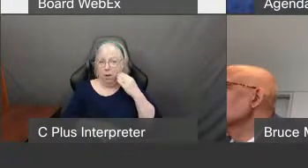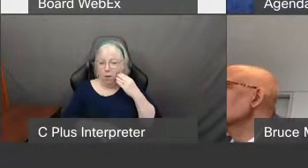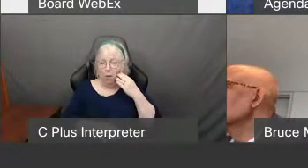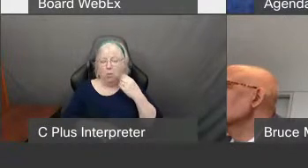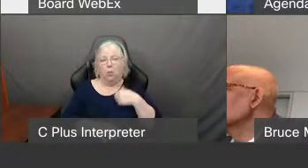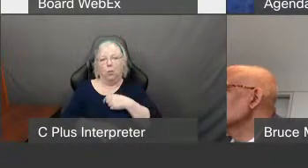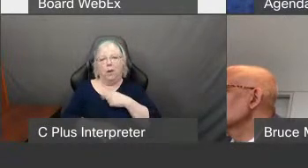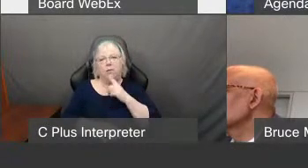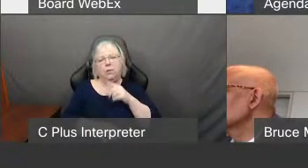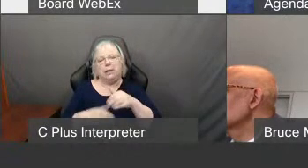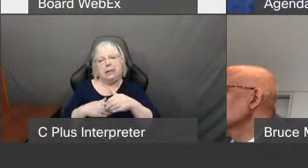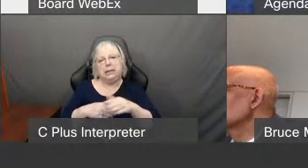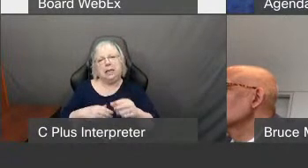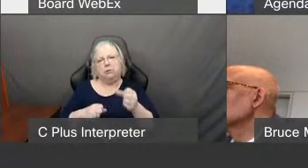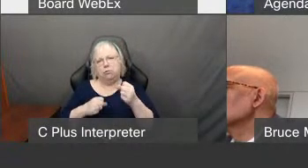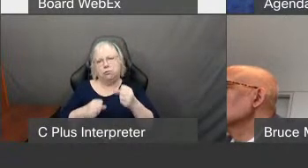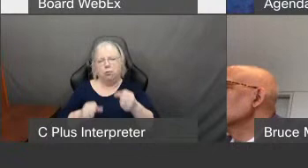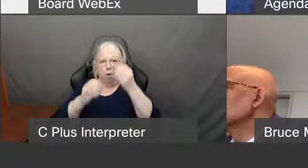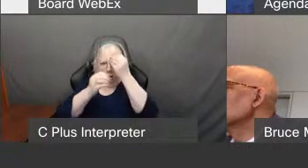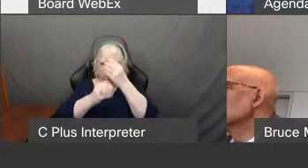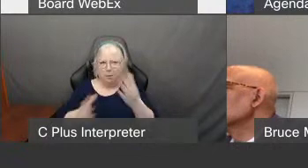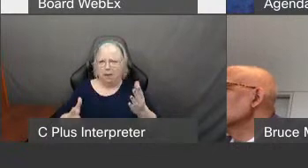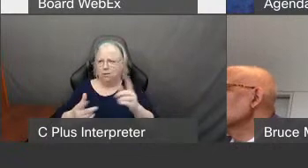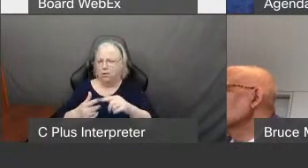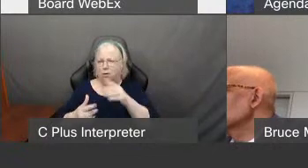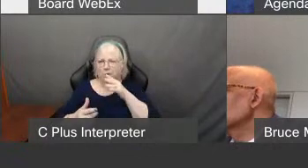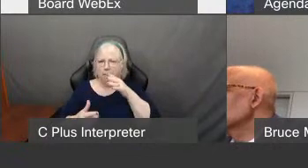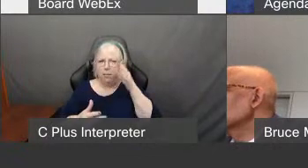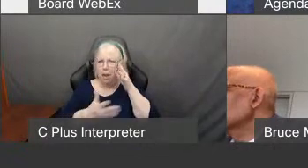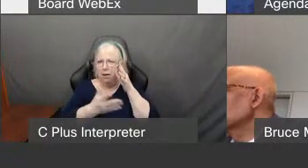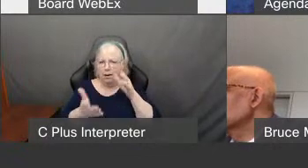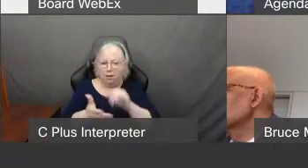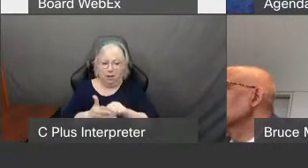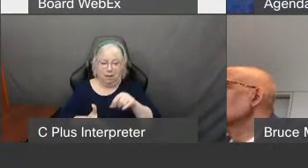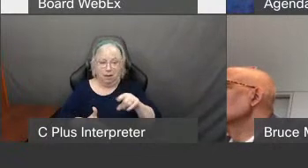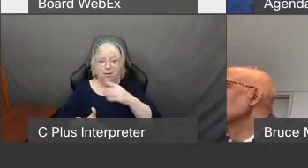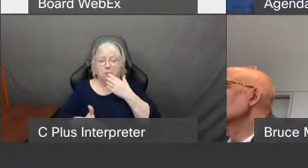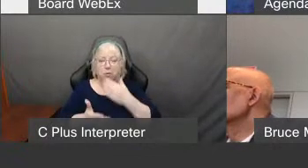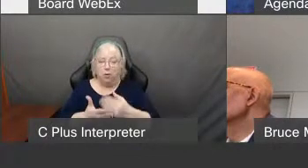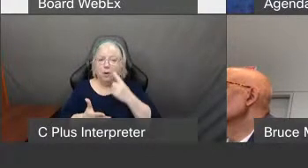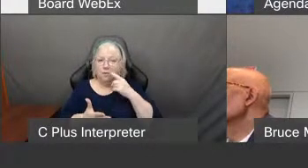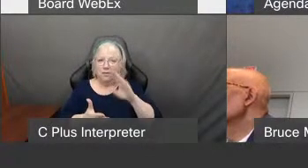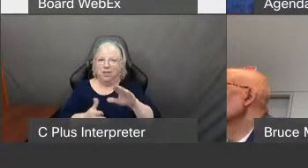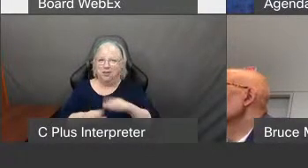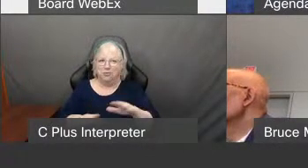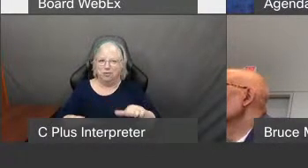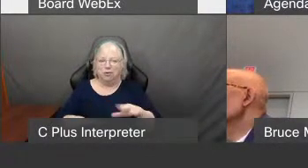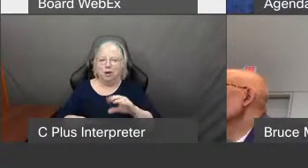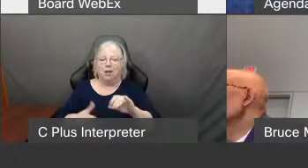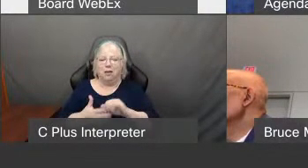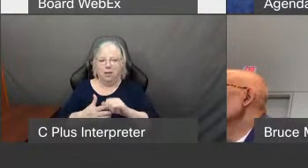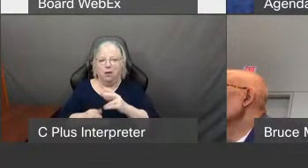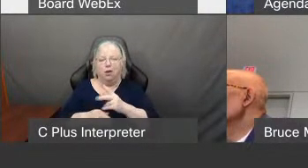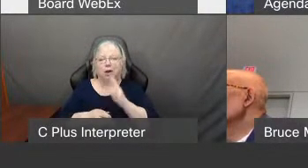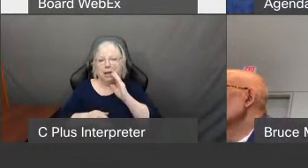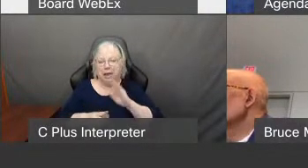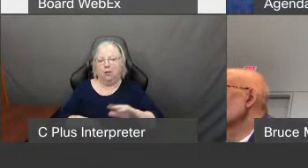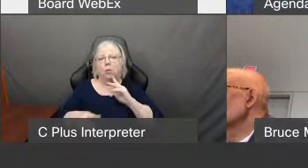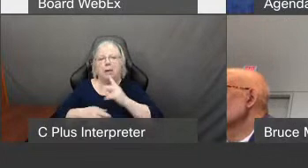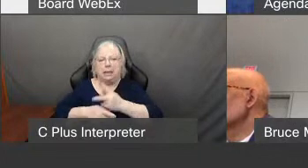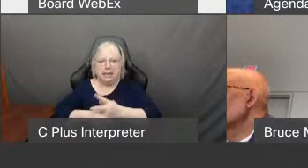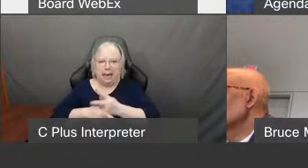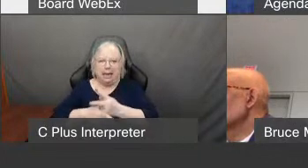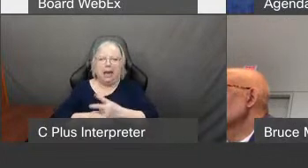send very strong messages to parents that this is good for their children and that their kids will be taken care of and will